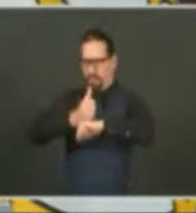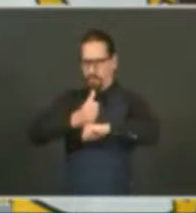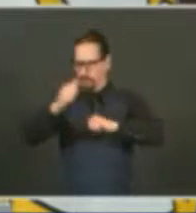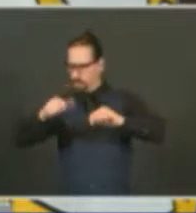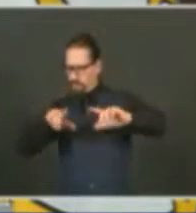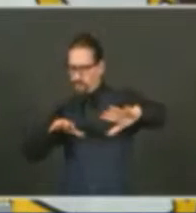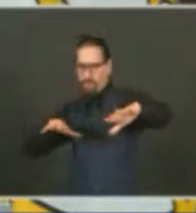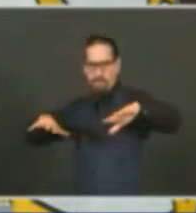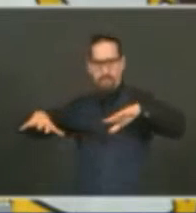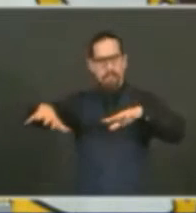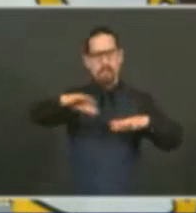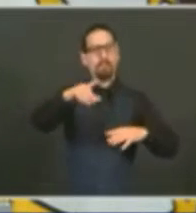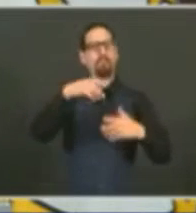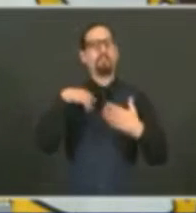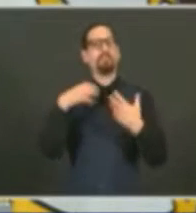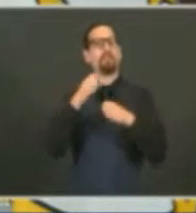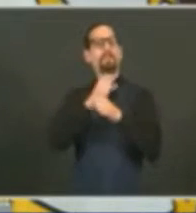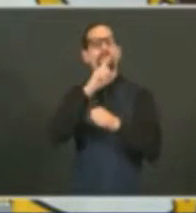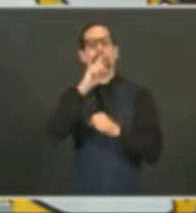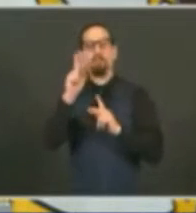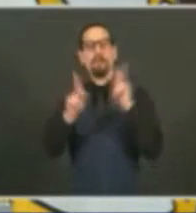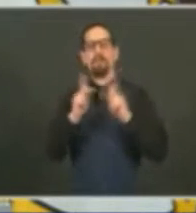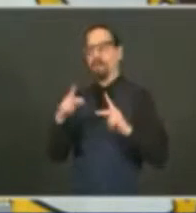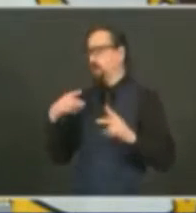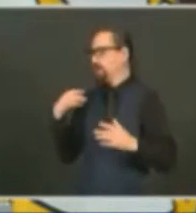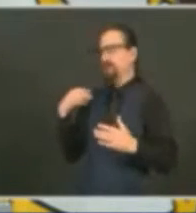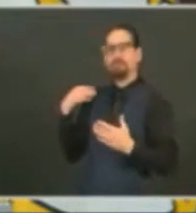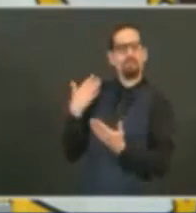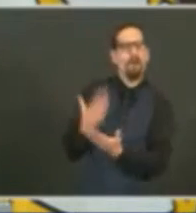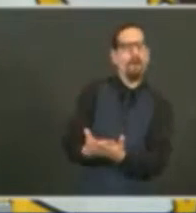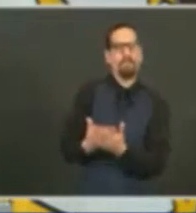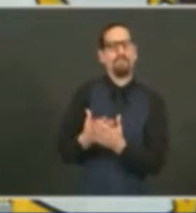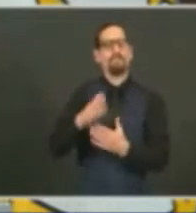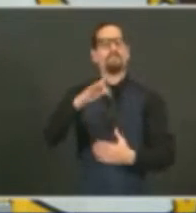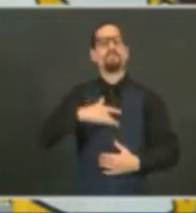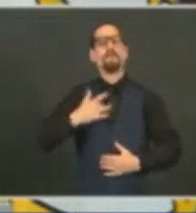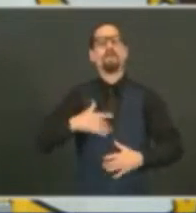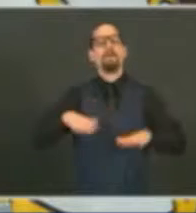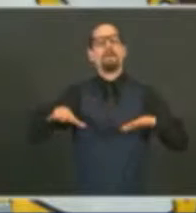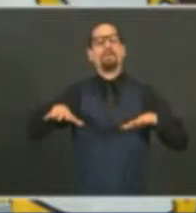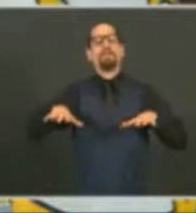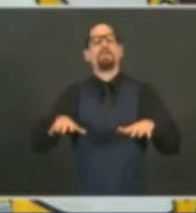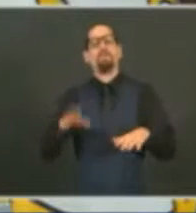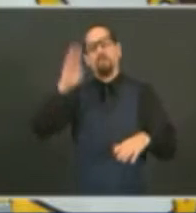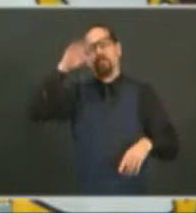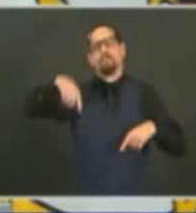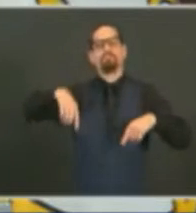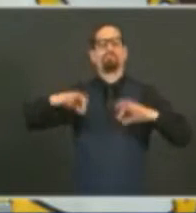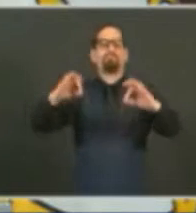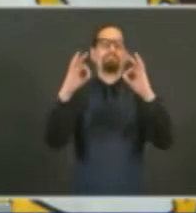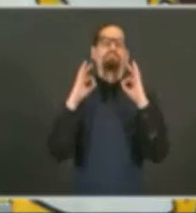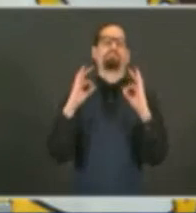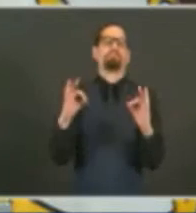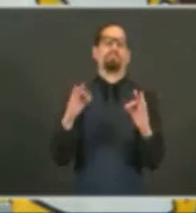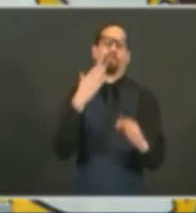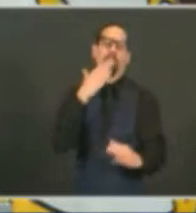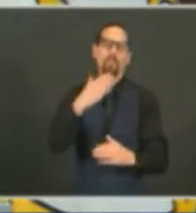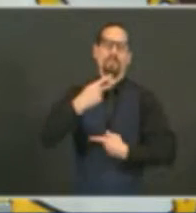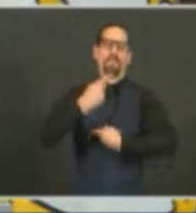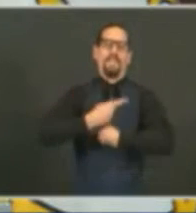field hospital. Having said that, the facilities are only as good as the people who staff